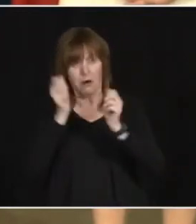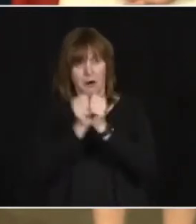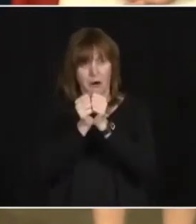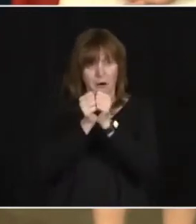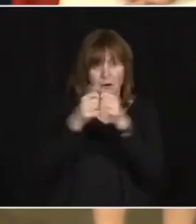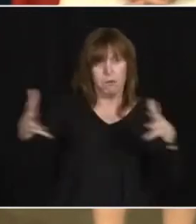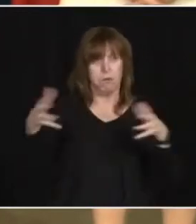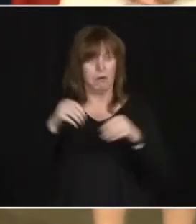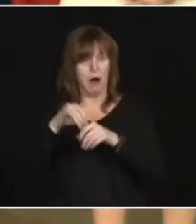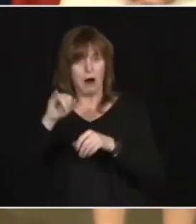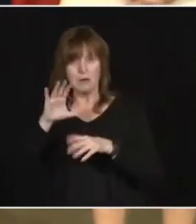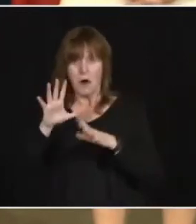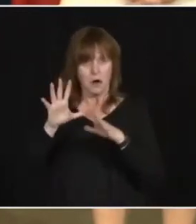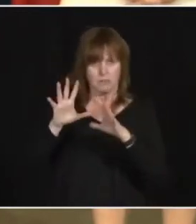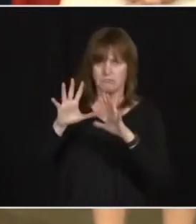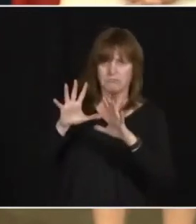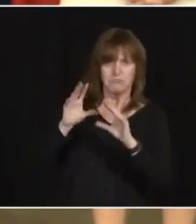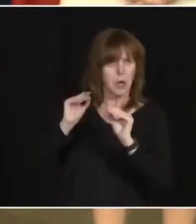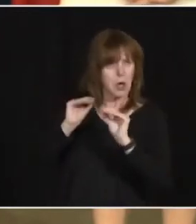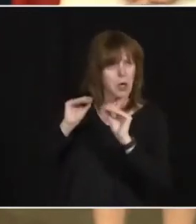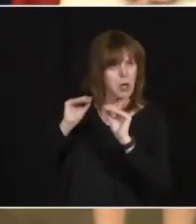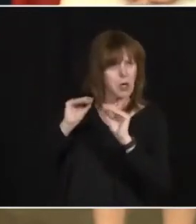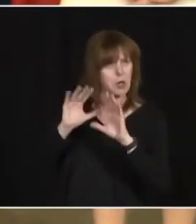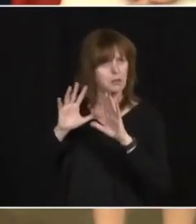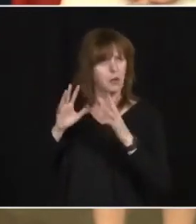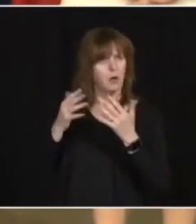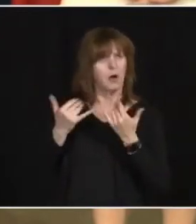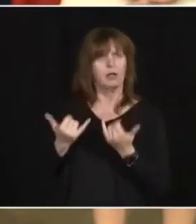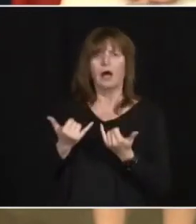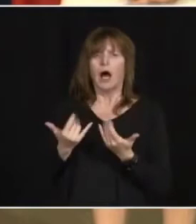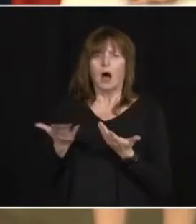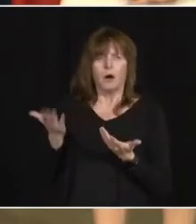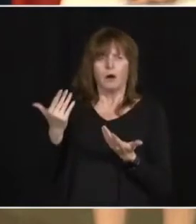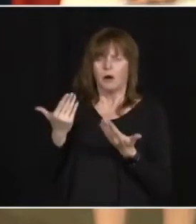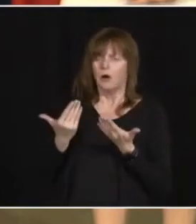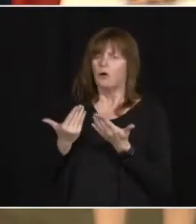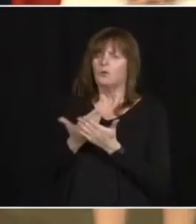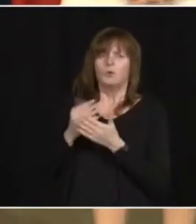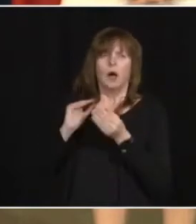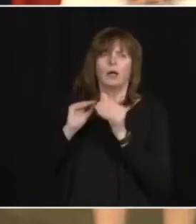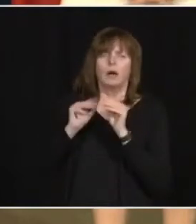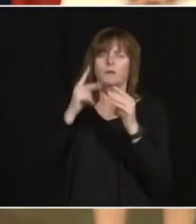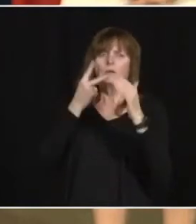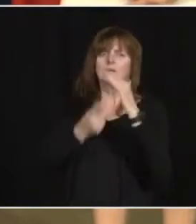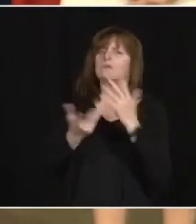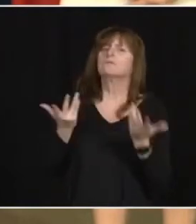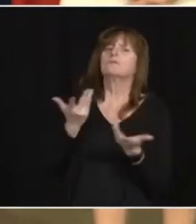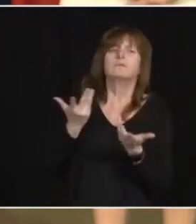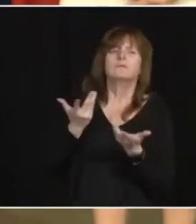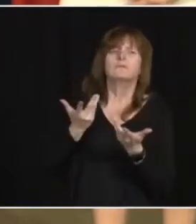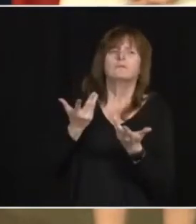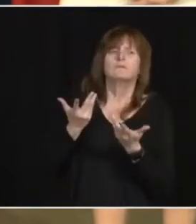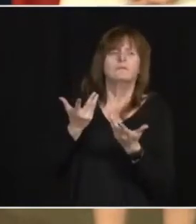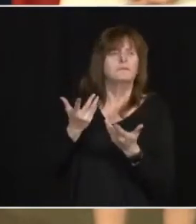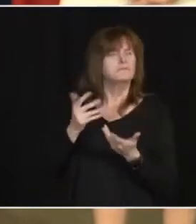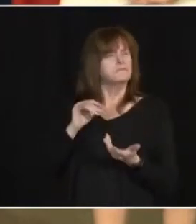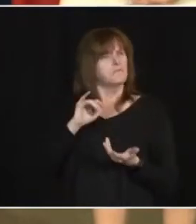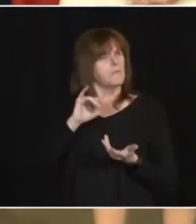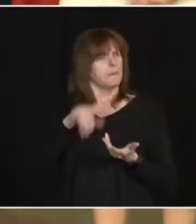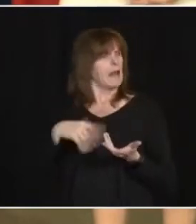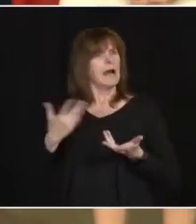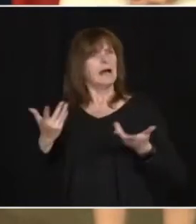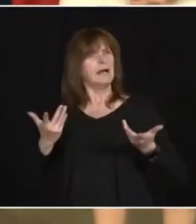going to get the new modeling, and where do you see us overall in this battle when it comes to the